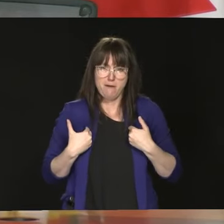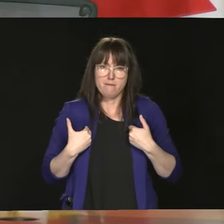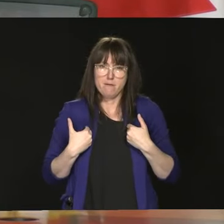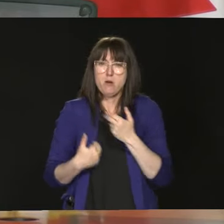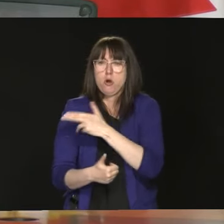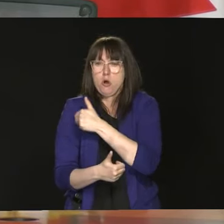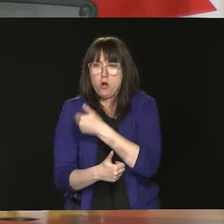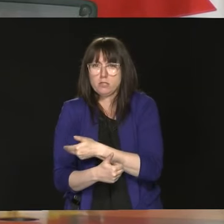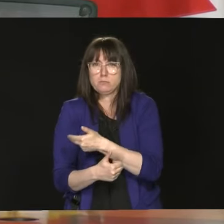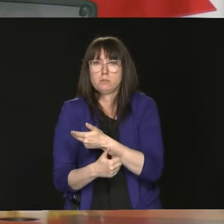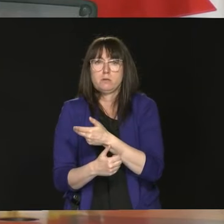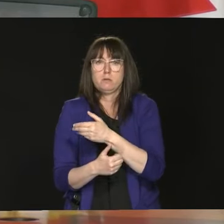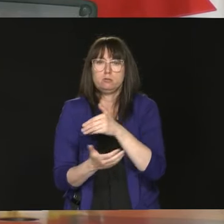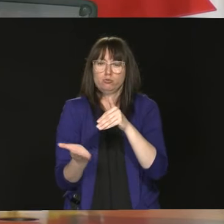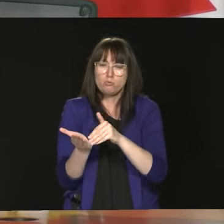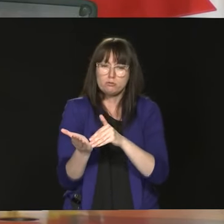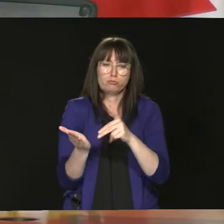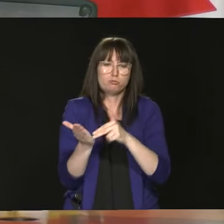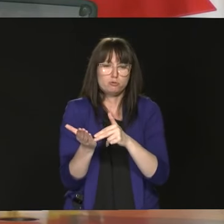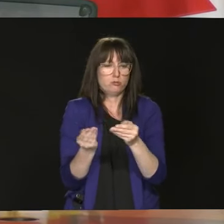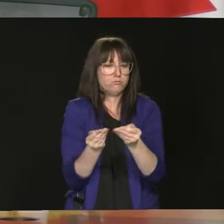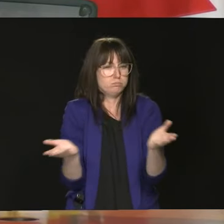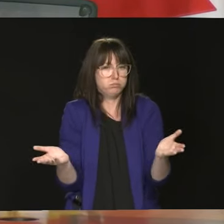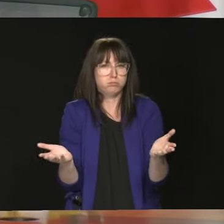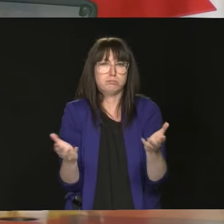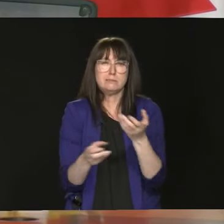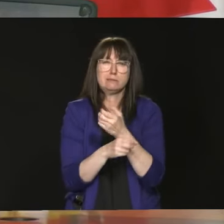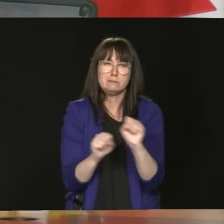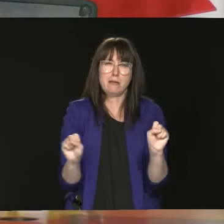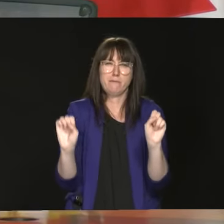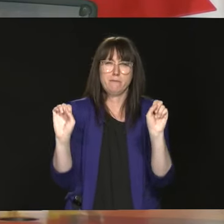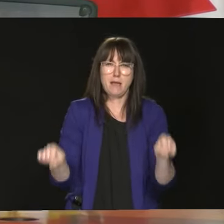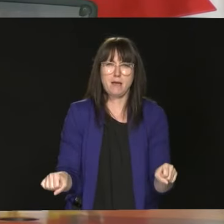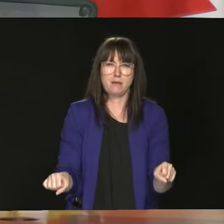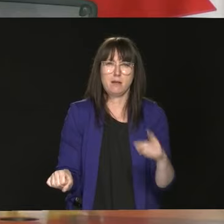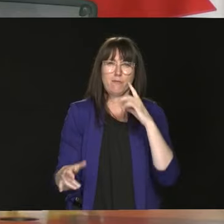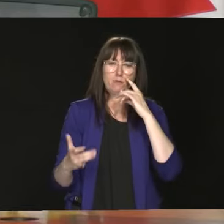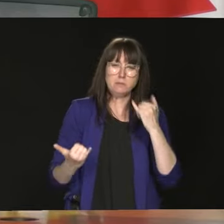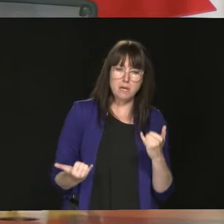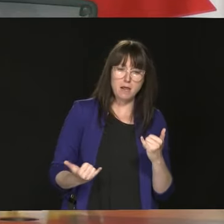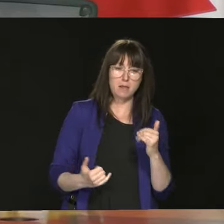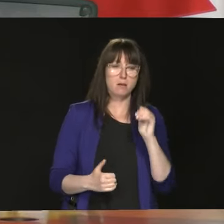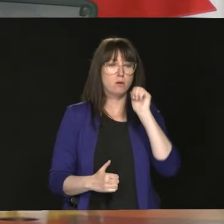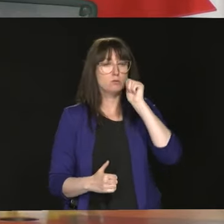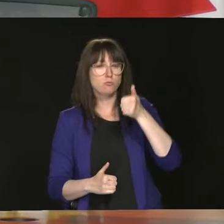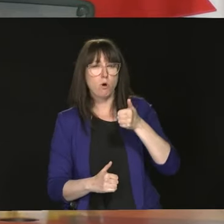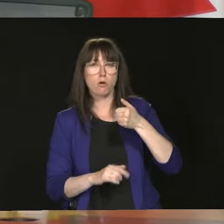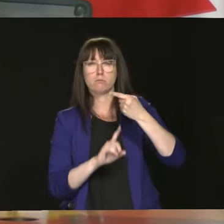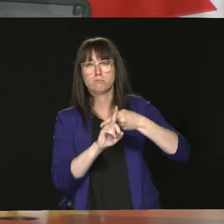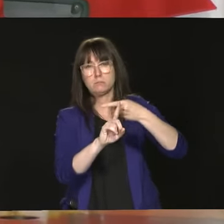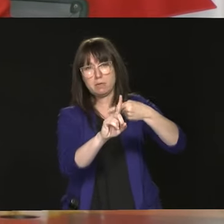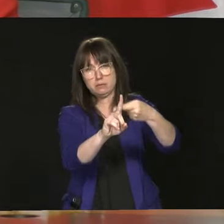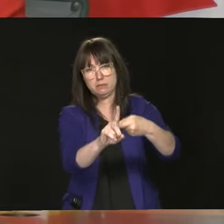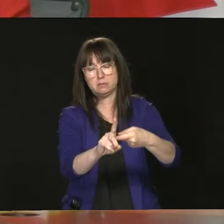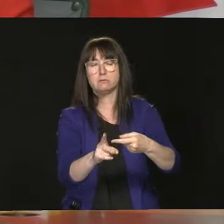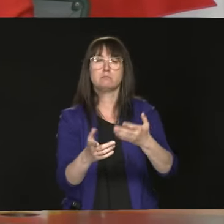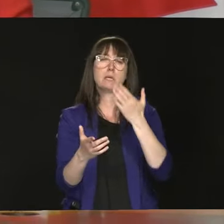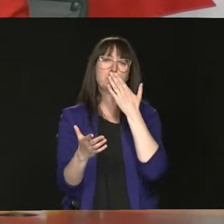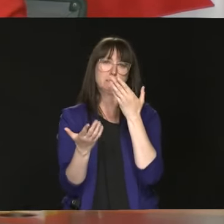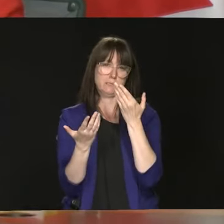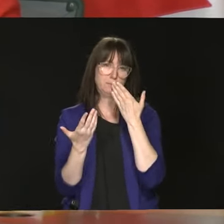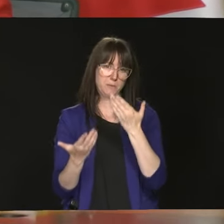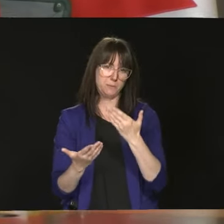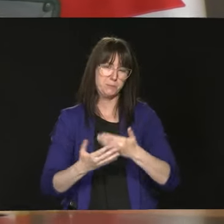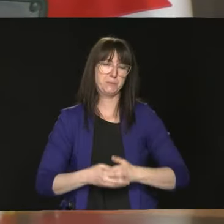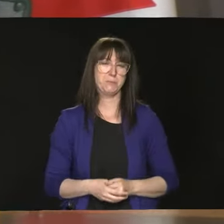safe today, tomorrow, and in the months to come. Merci beaucoup. Thank you so much. Okay, thank you